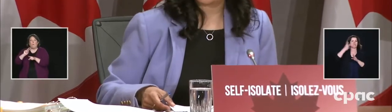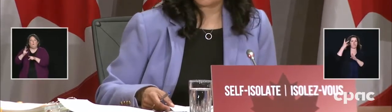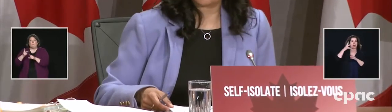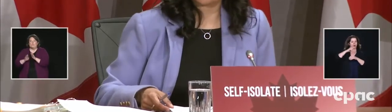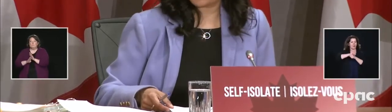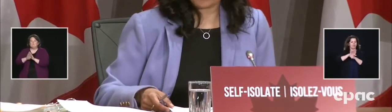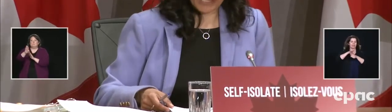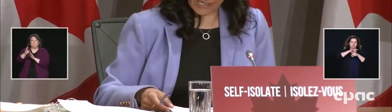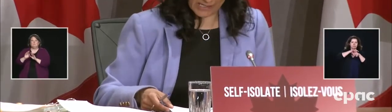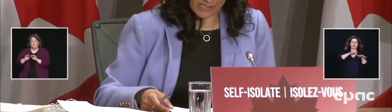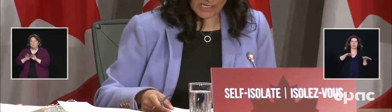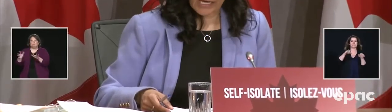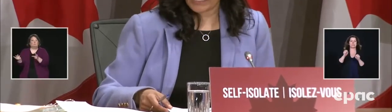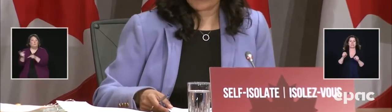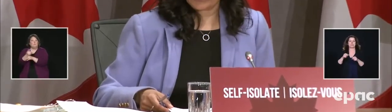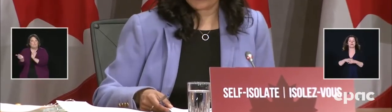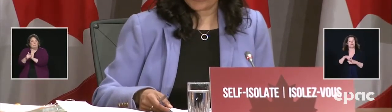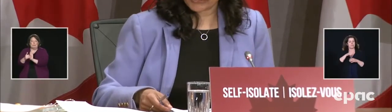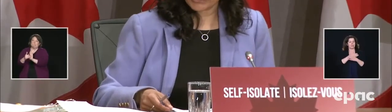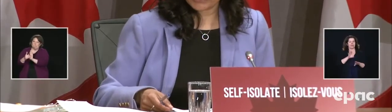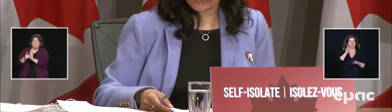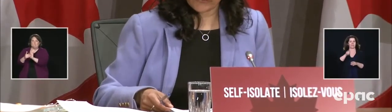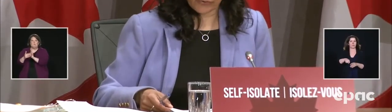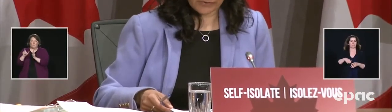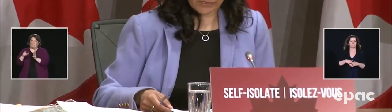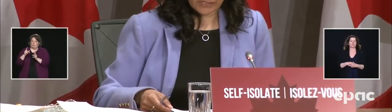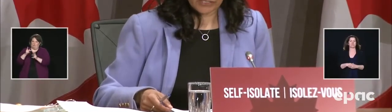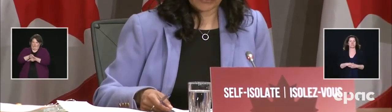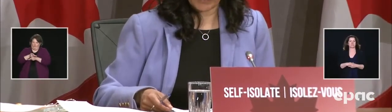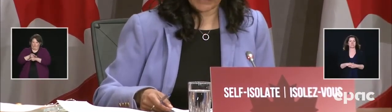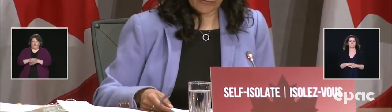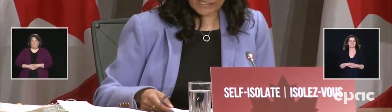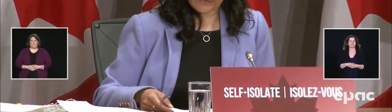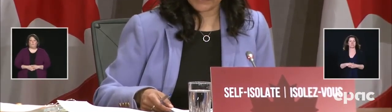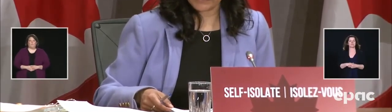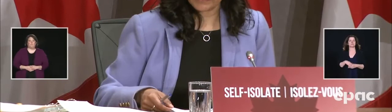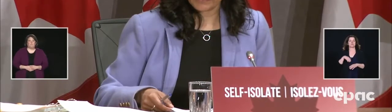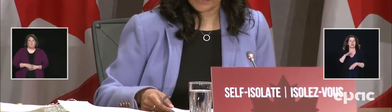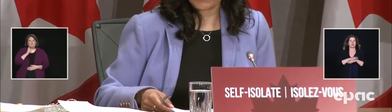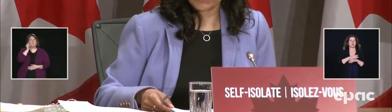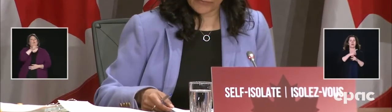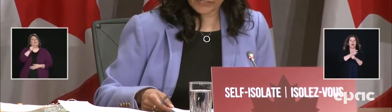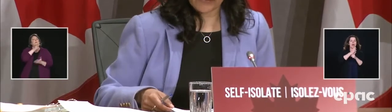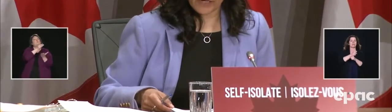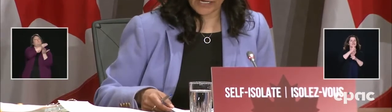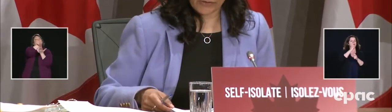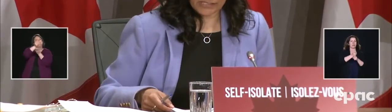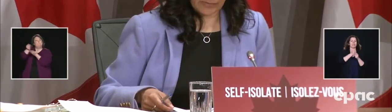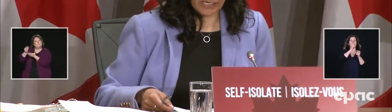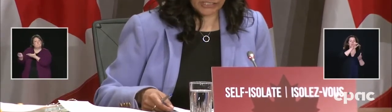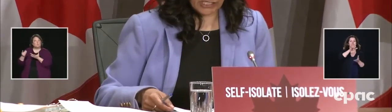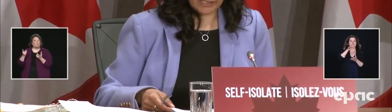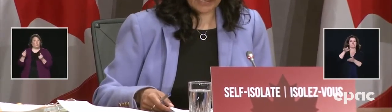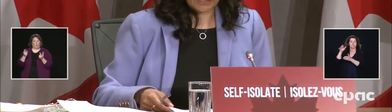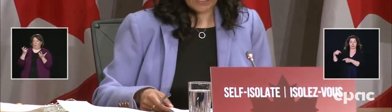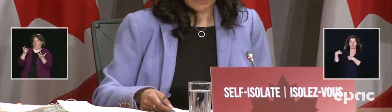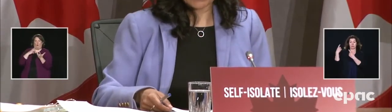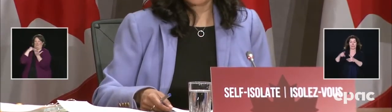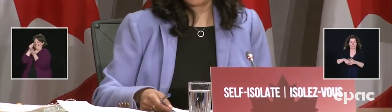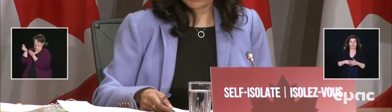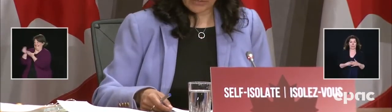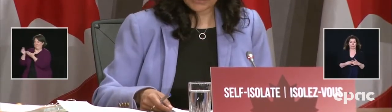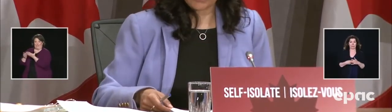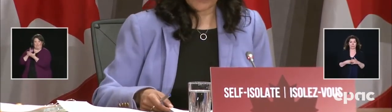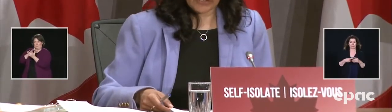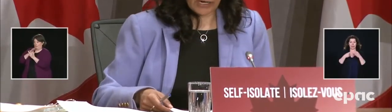as I have said from the beginning, our approach is twofold, to buy aggressively and to diversify our supply chains.